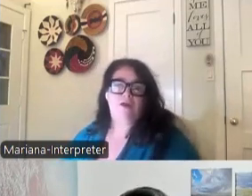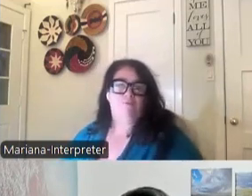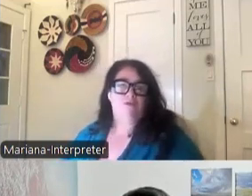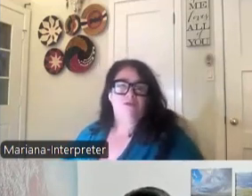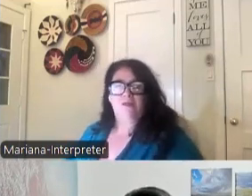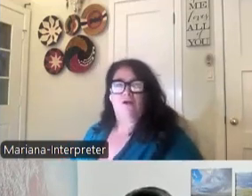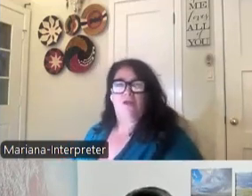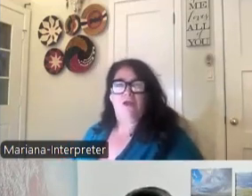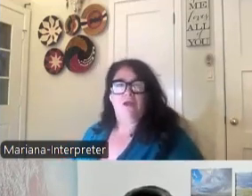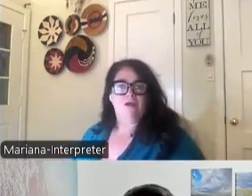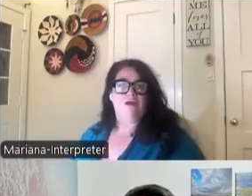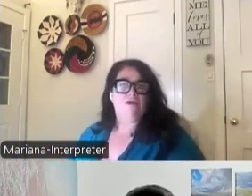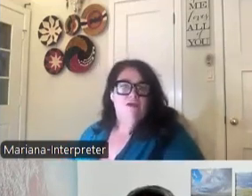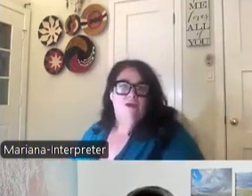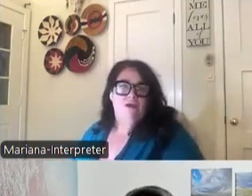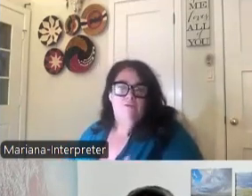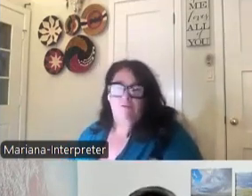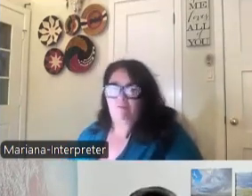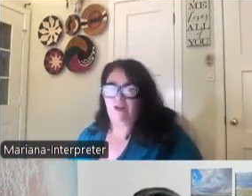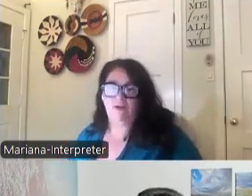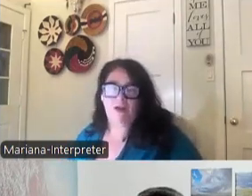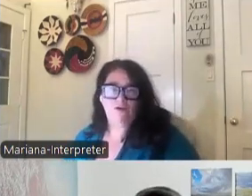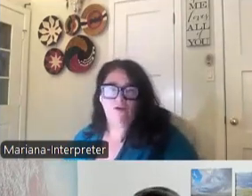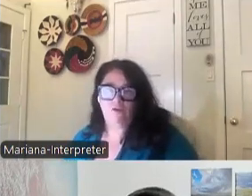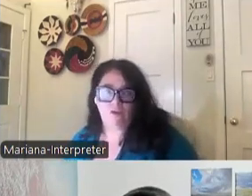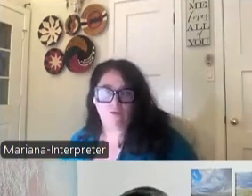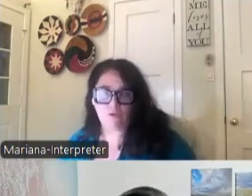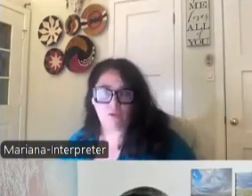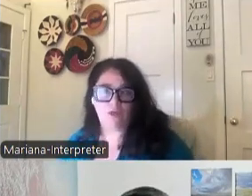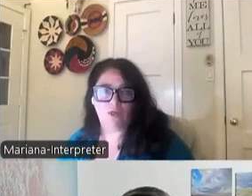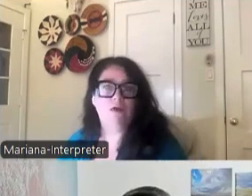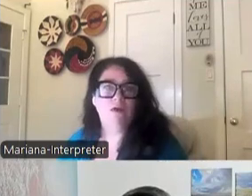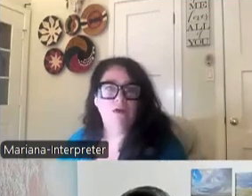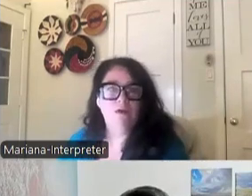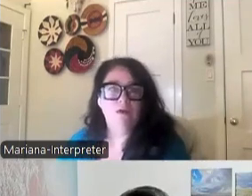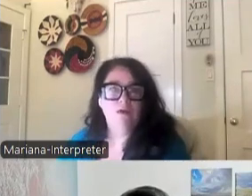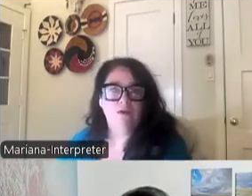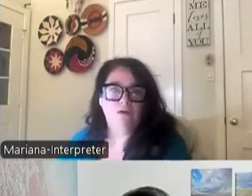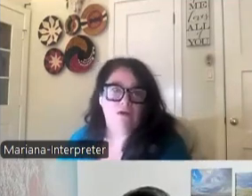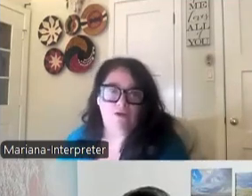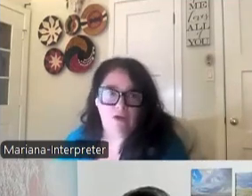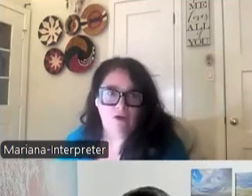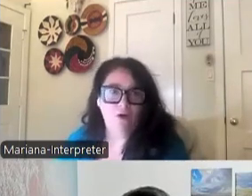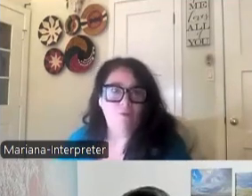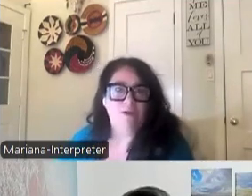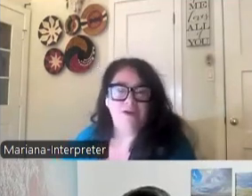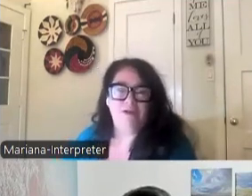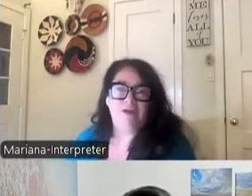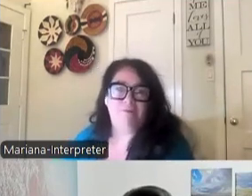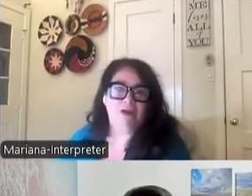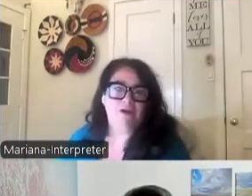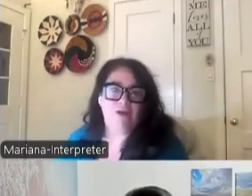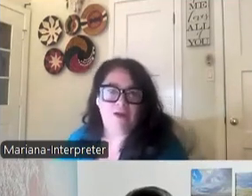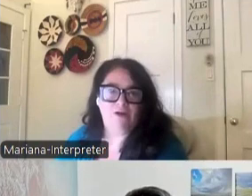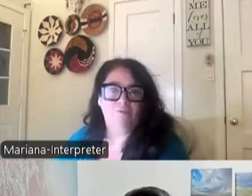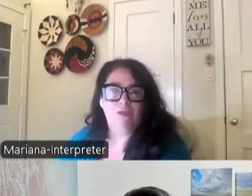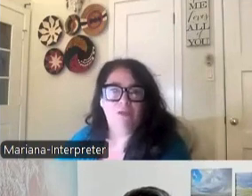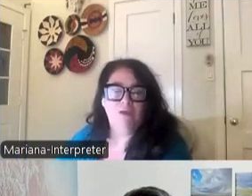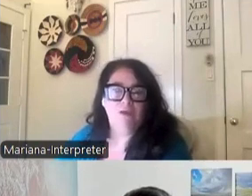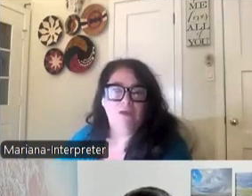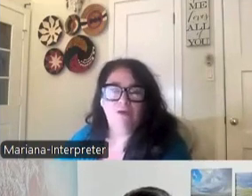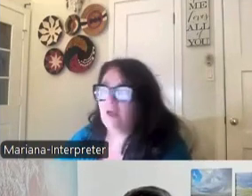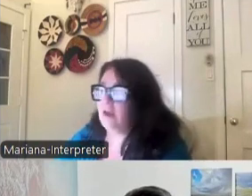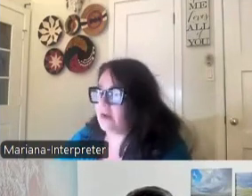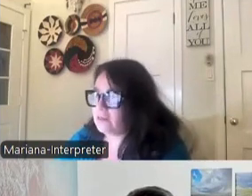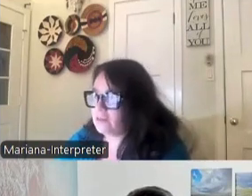and June, that's likely to continue even with global warming. Uh, One of the reasons is that